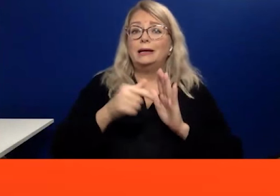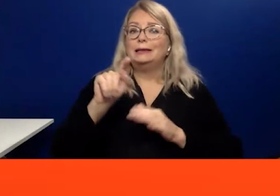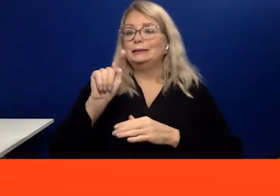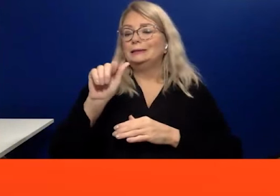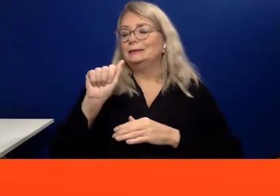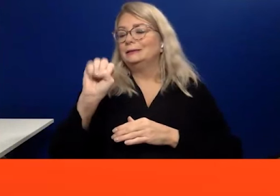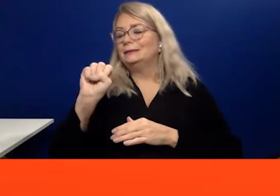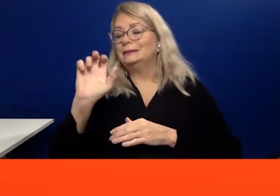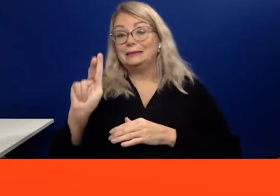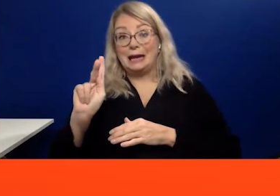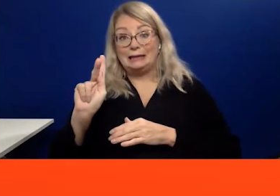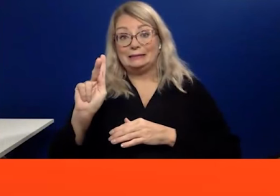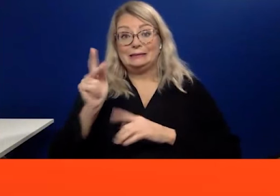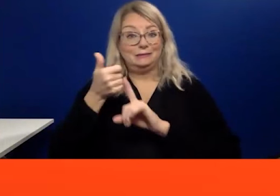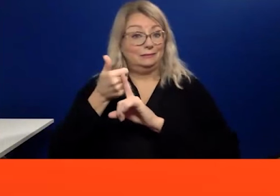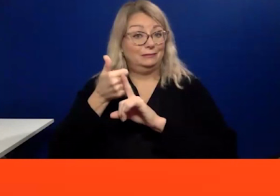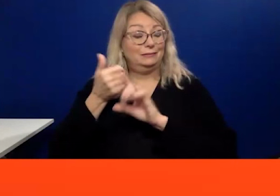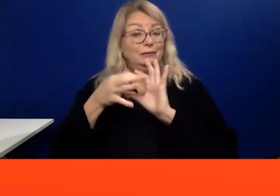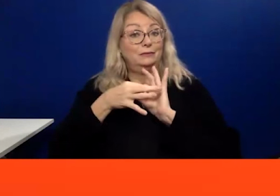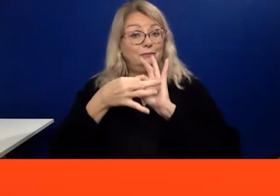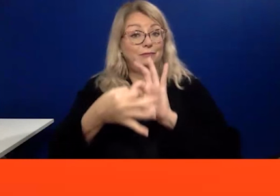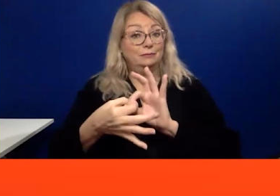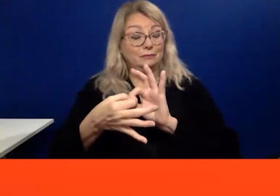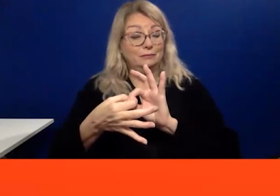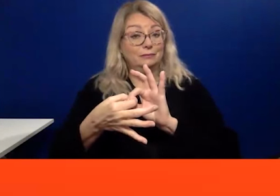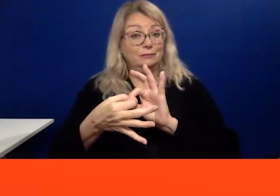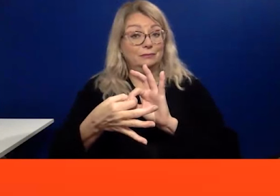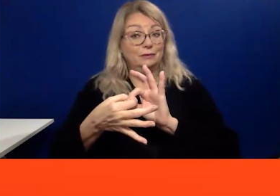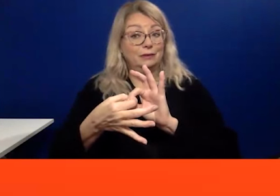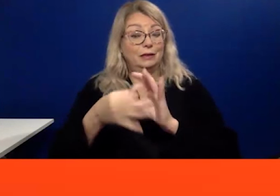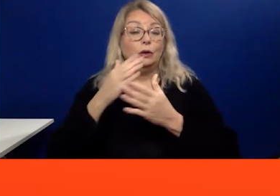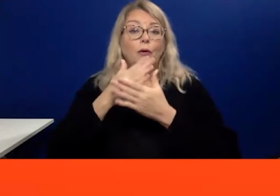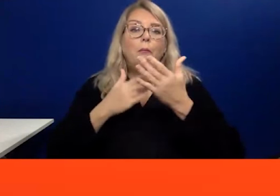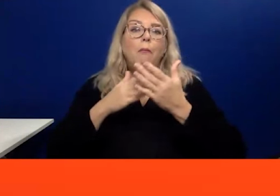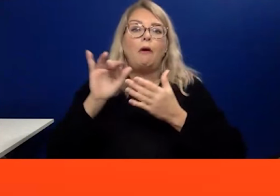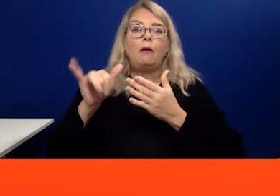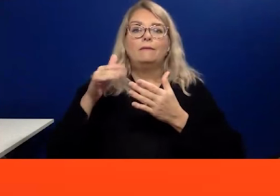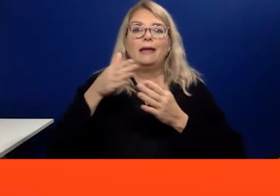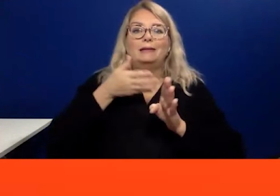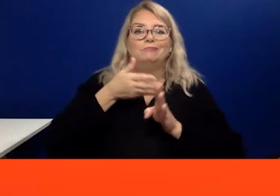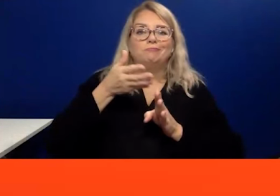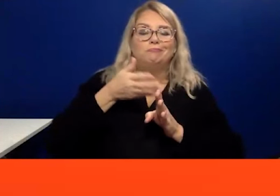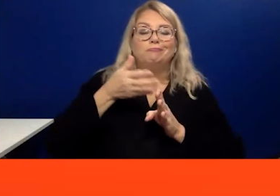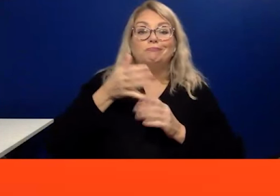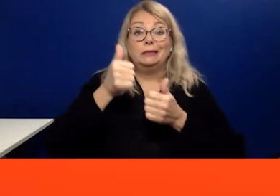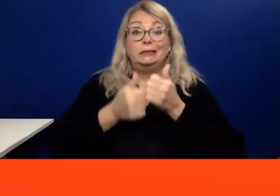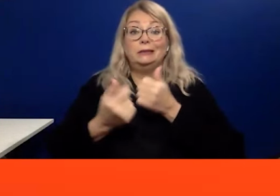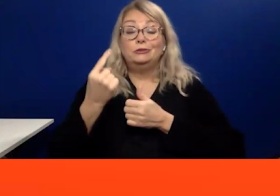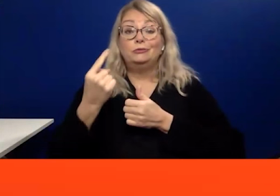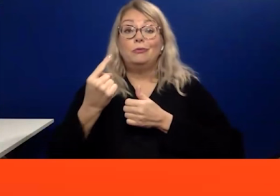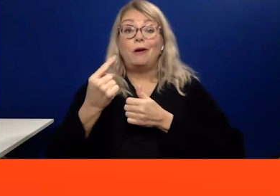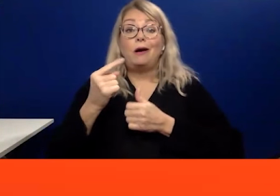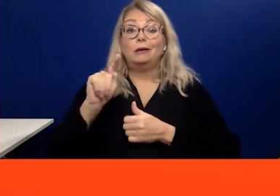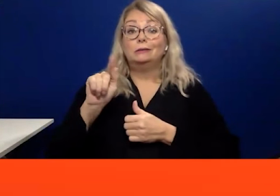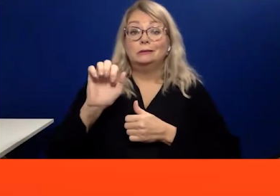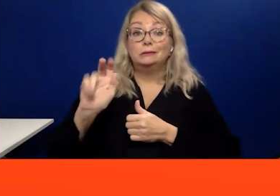is associated with, a piece of the industry. Each one of those tasks really are